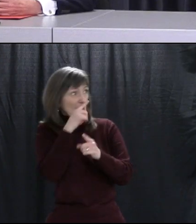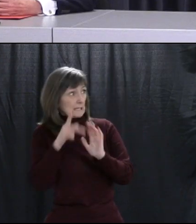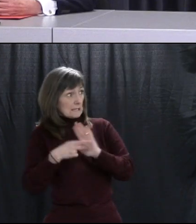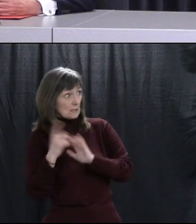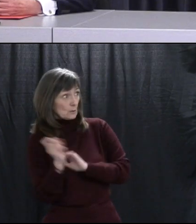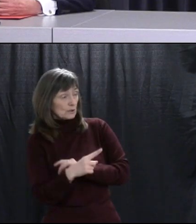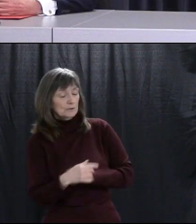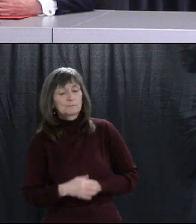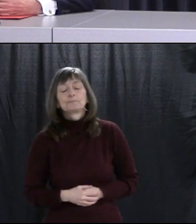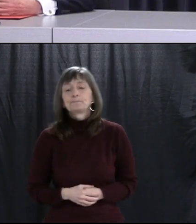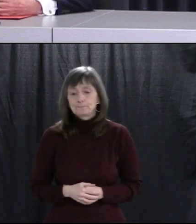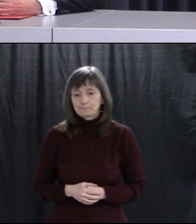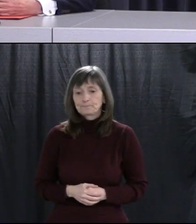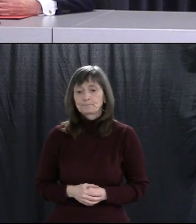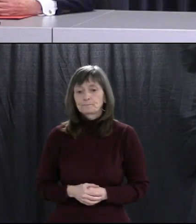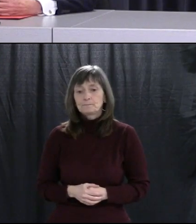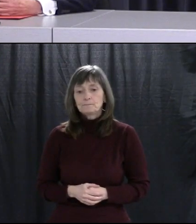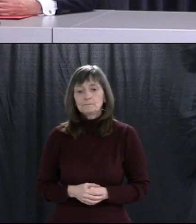that? Okay.